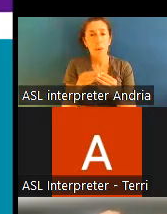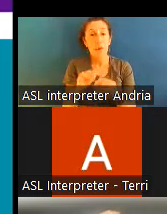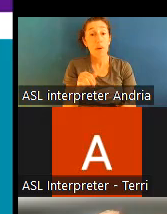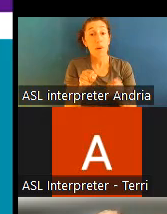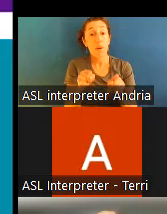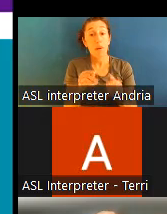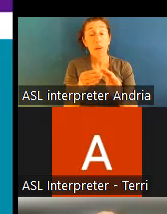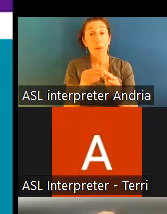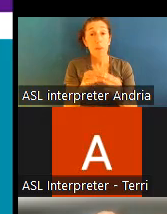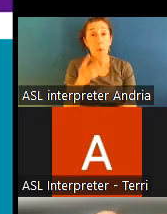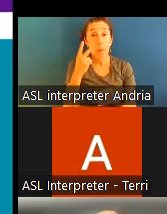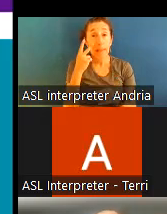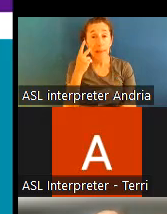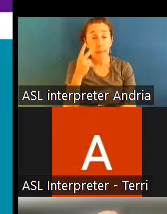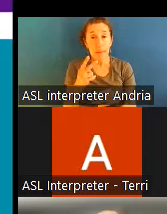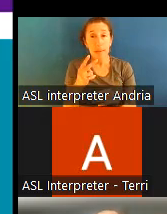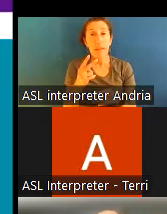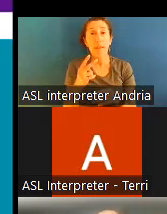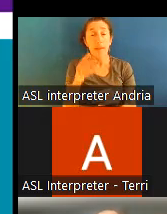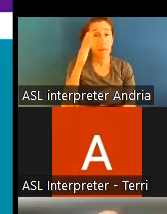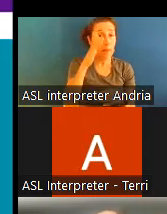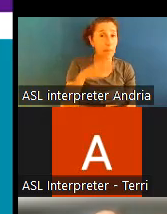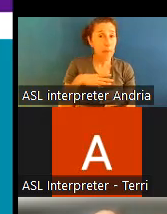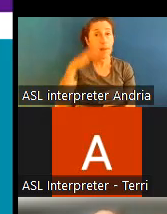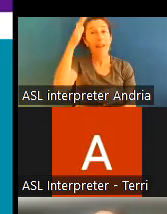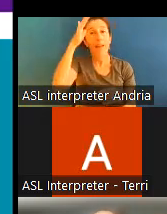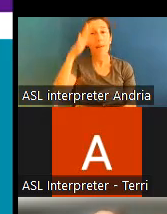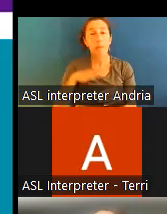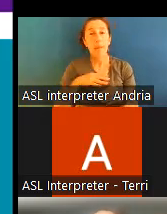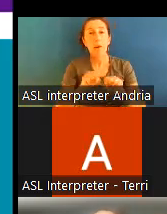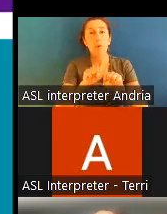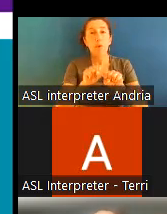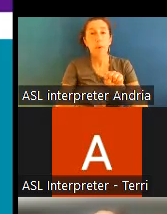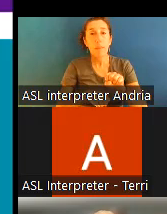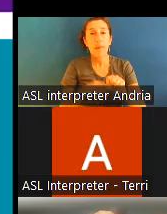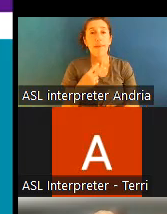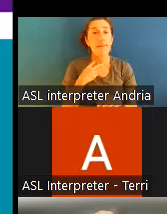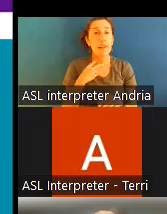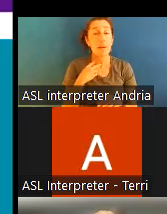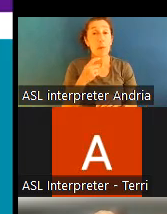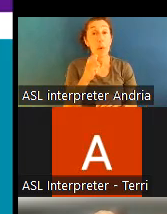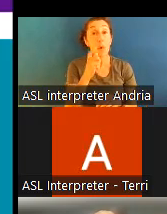and 29% of male rape victims were raped by an intimate partner.